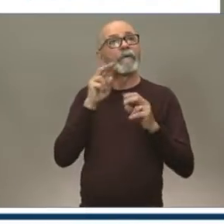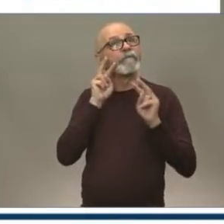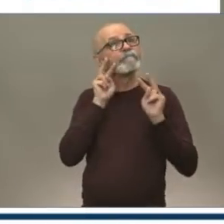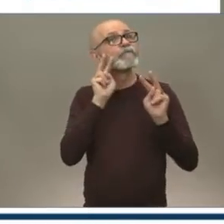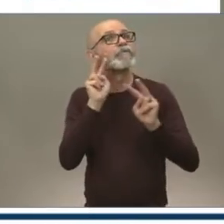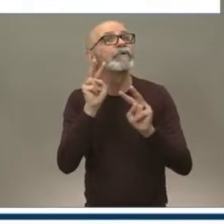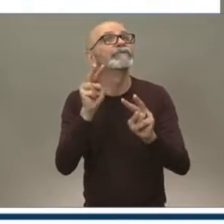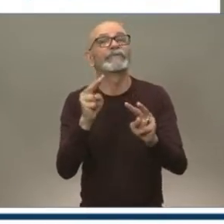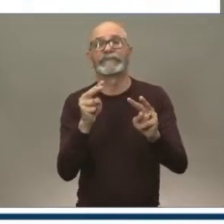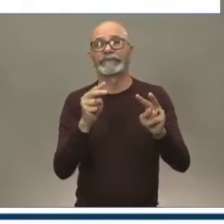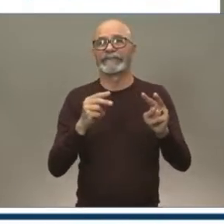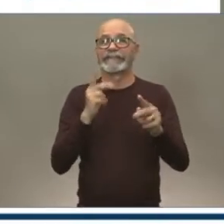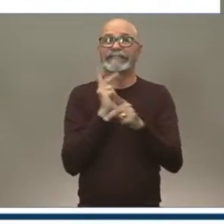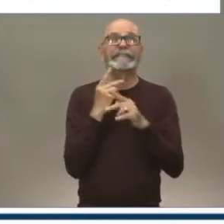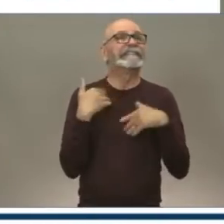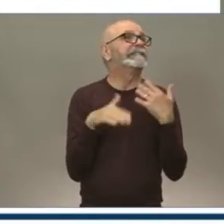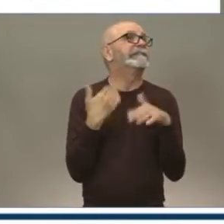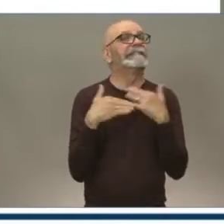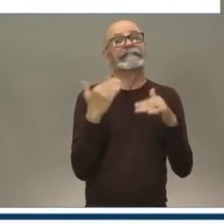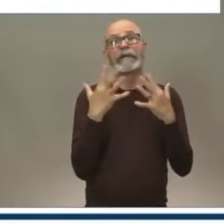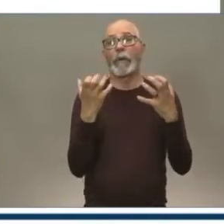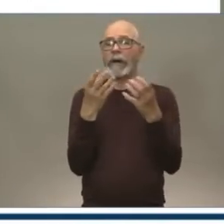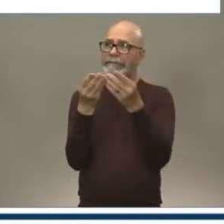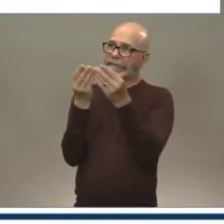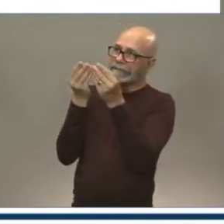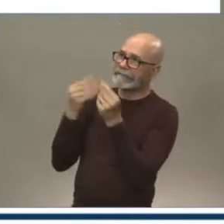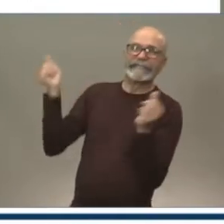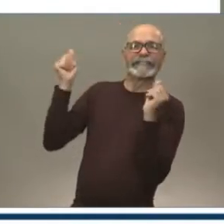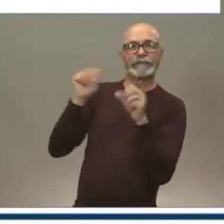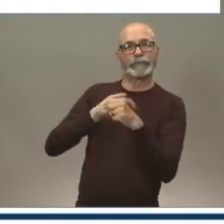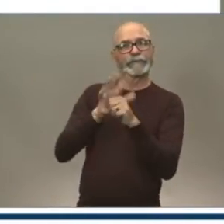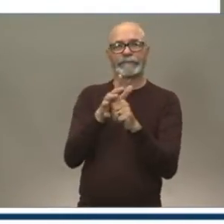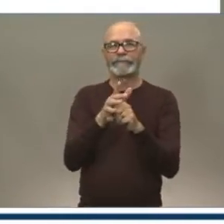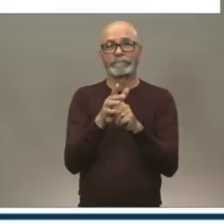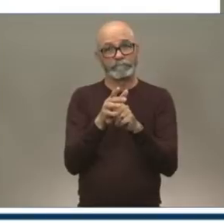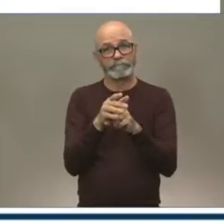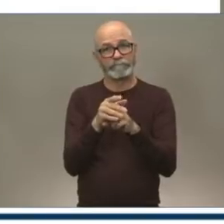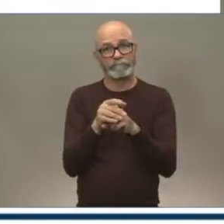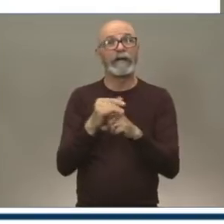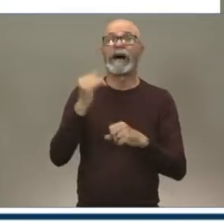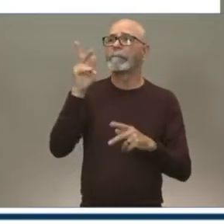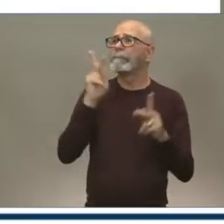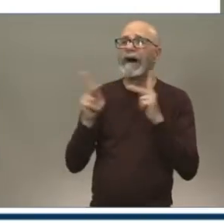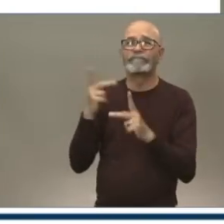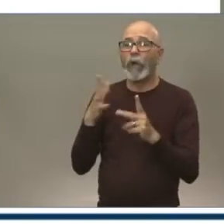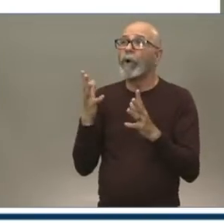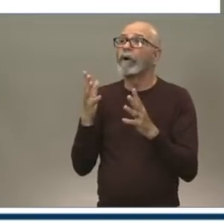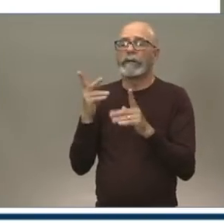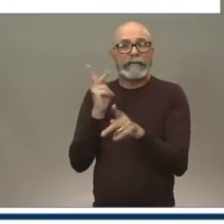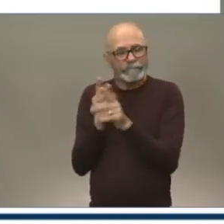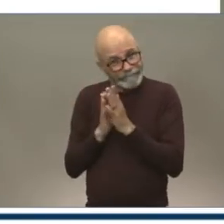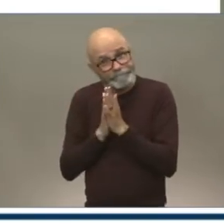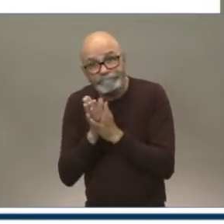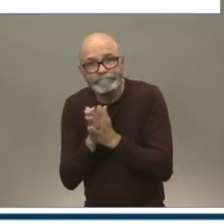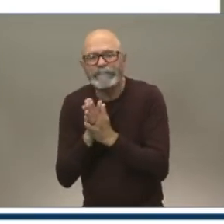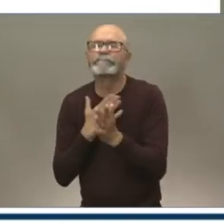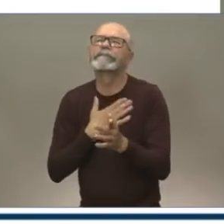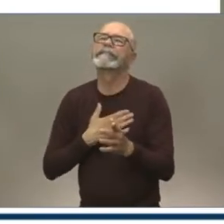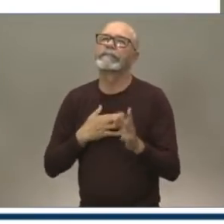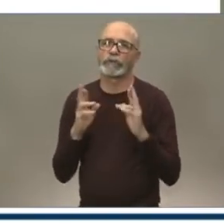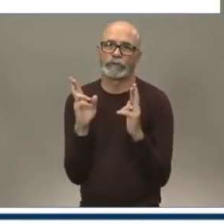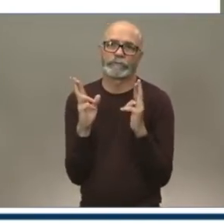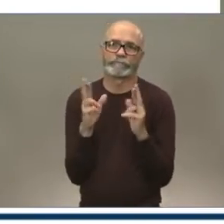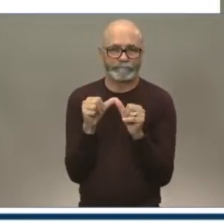Scotia. And I hope the interest in people getting vaccinated continues, and that we continue to see this strong uptake